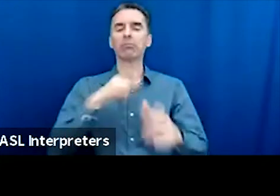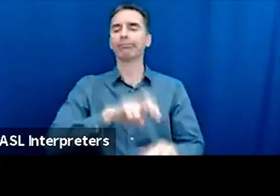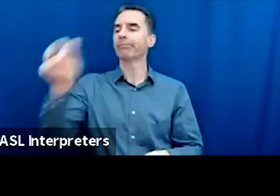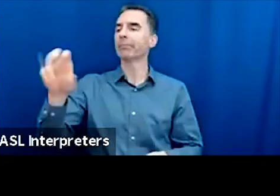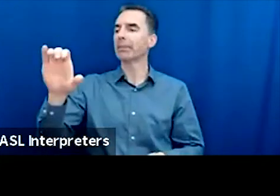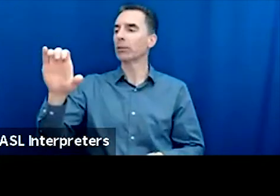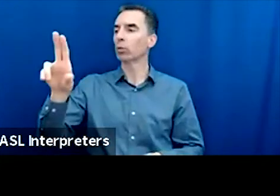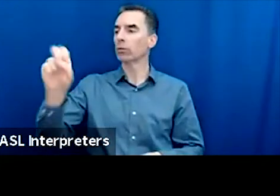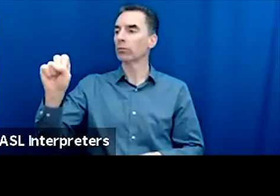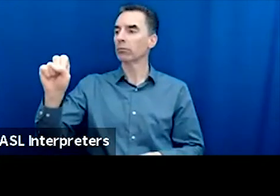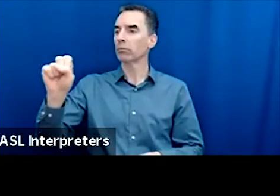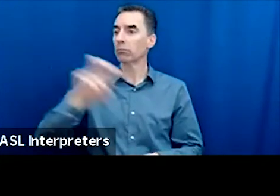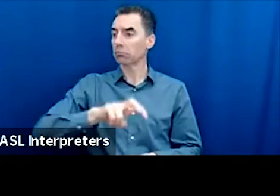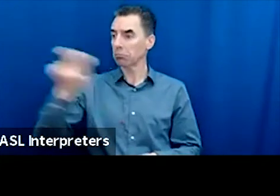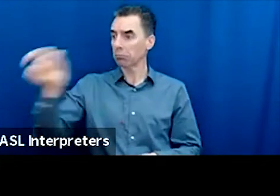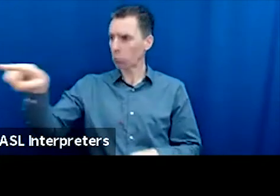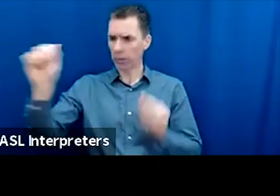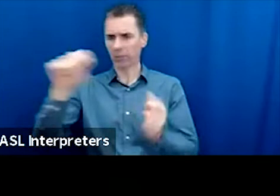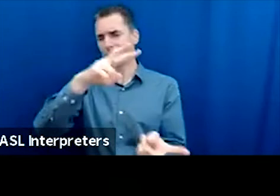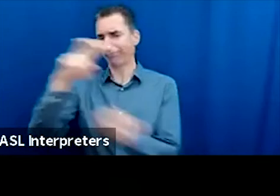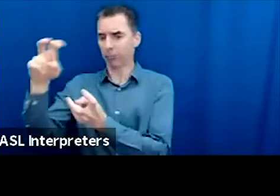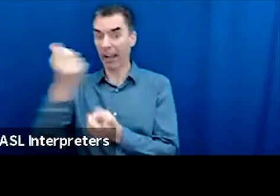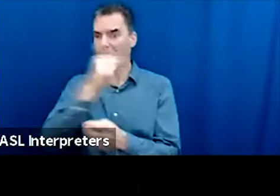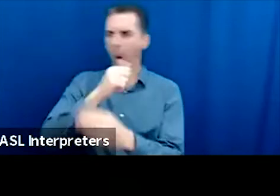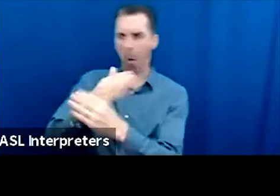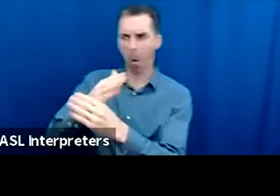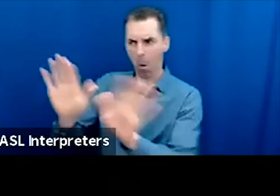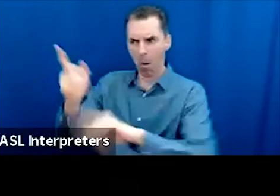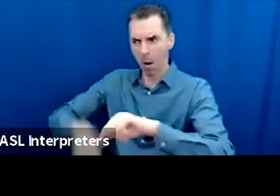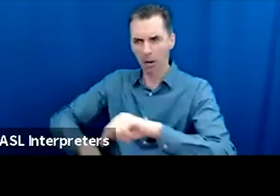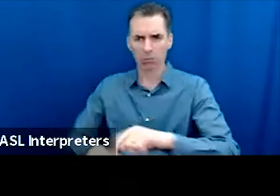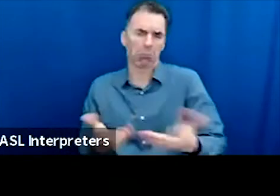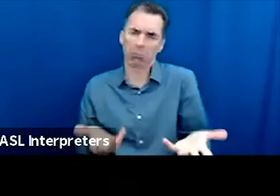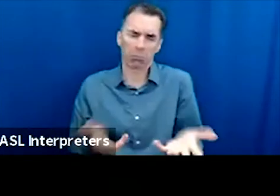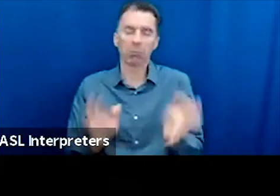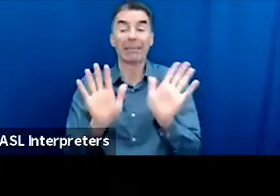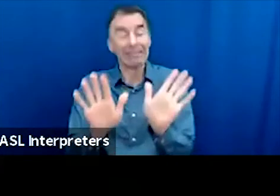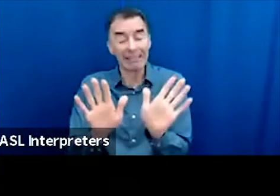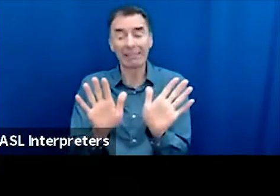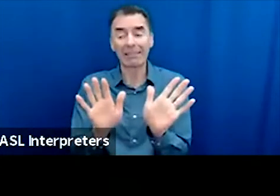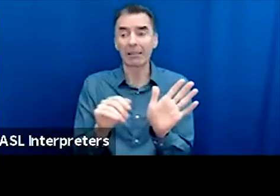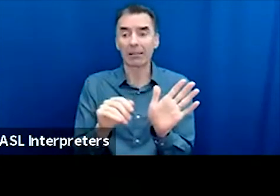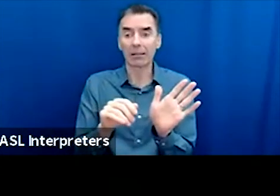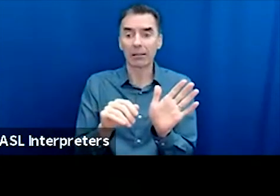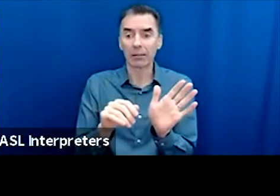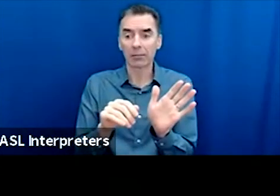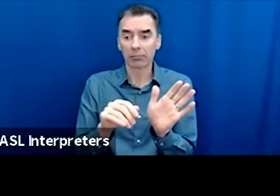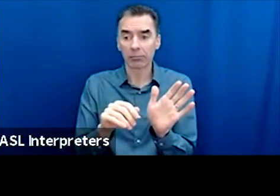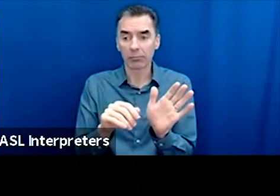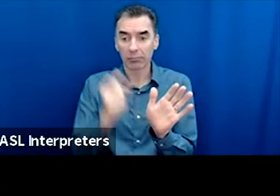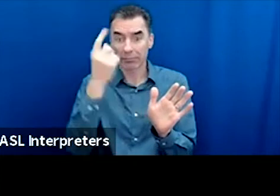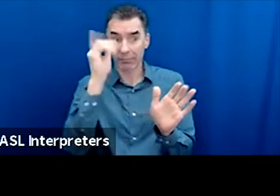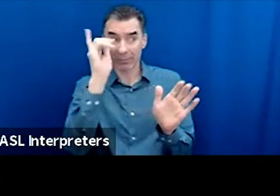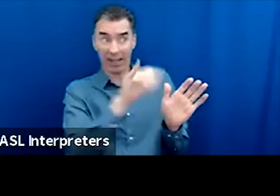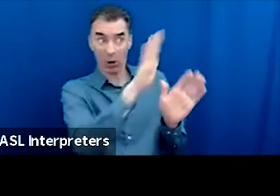You can take the shell. No one's going to stop you. But by turns, by the same